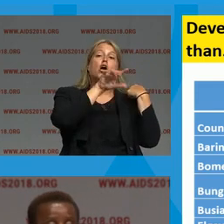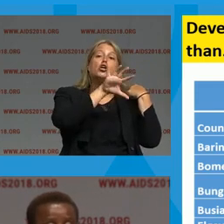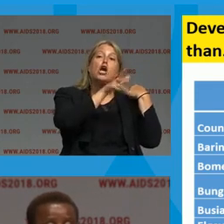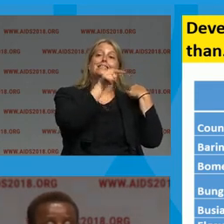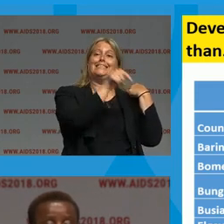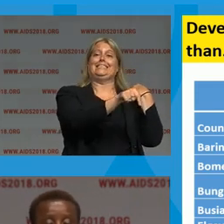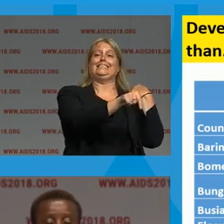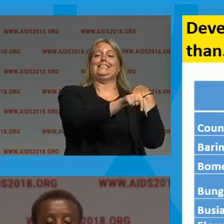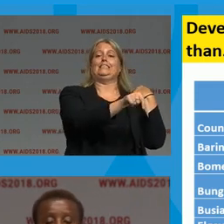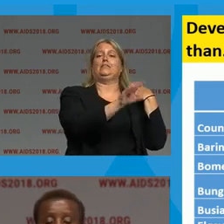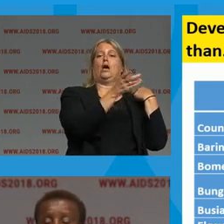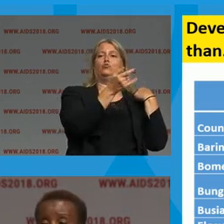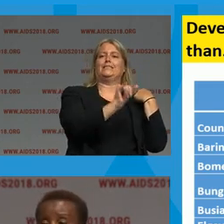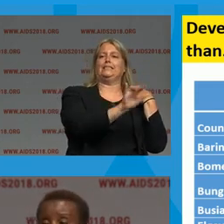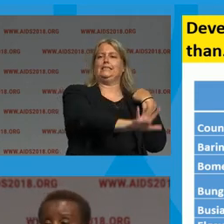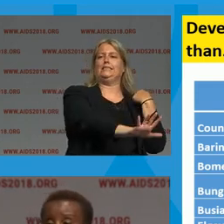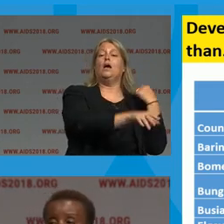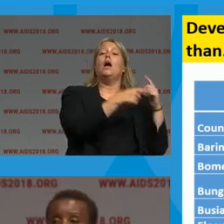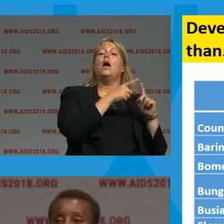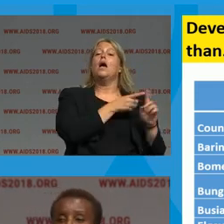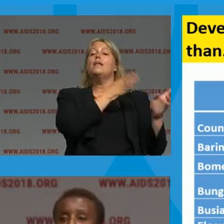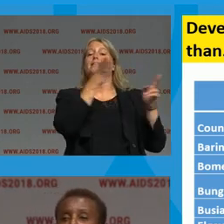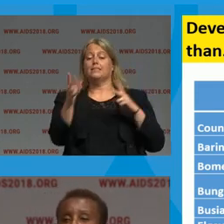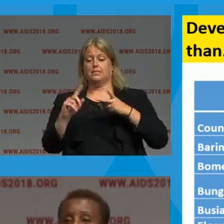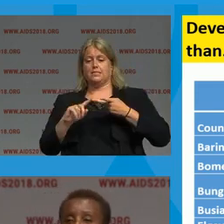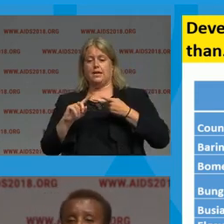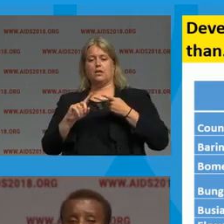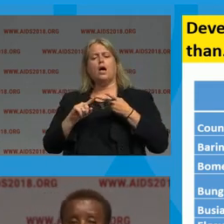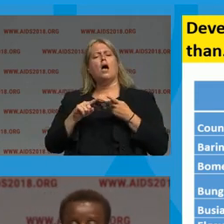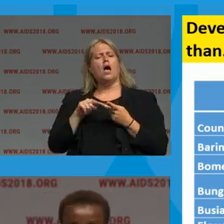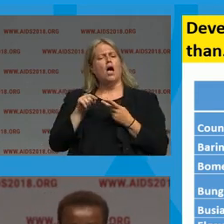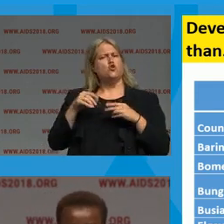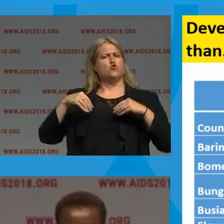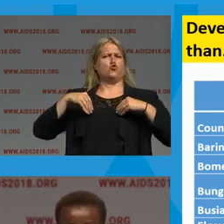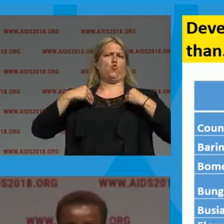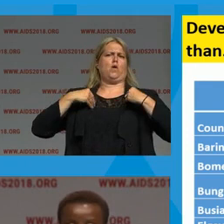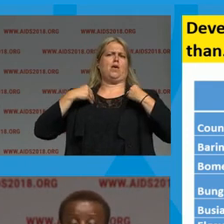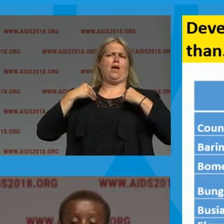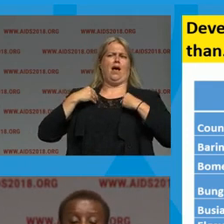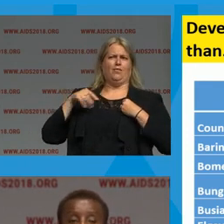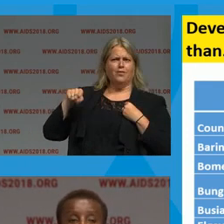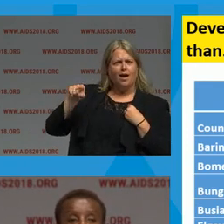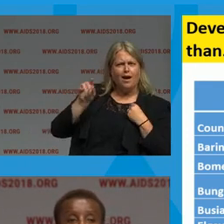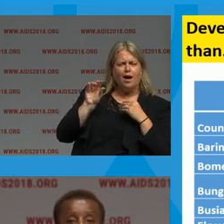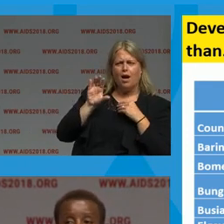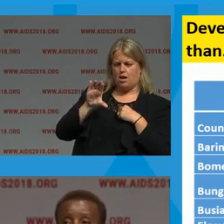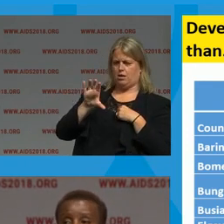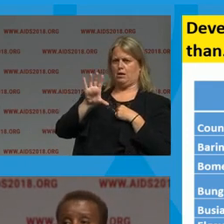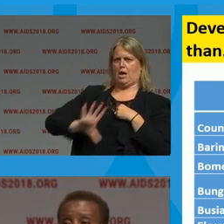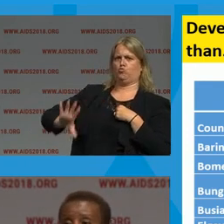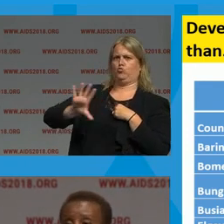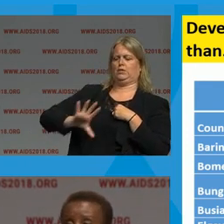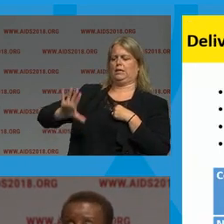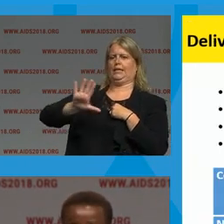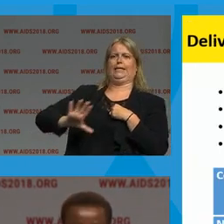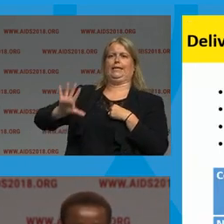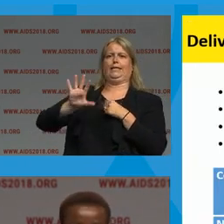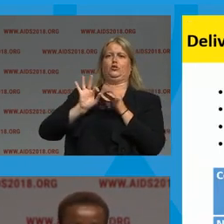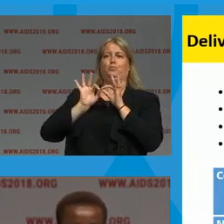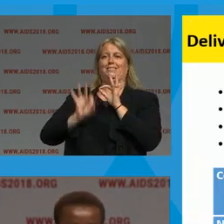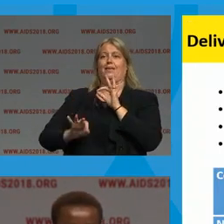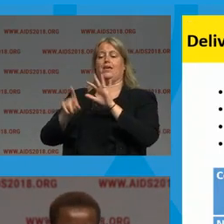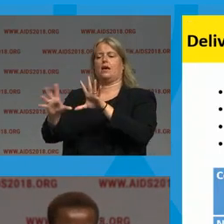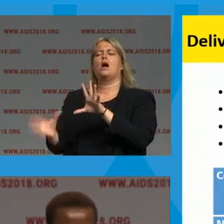the second, routine data reviews based on county-specific data became what we used and continues to be